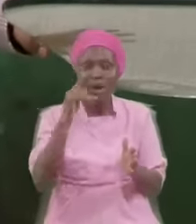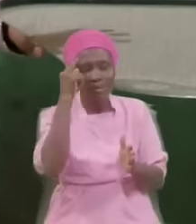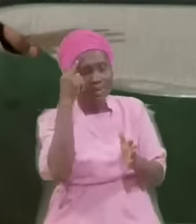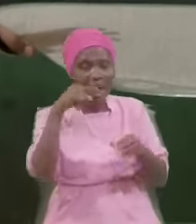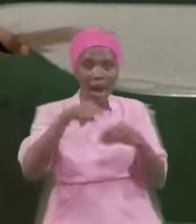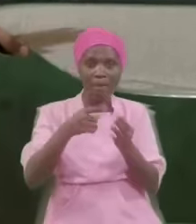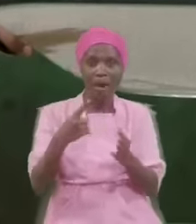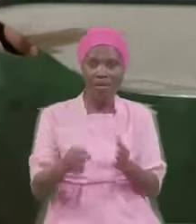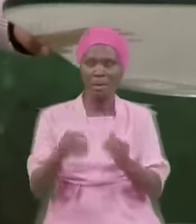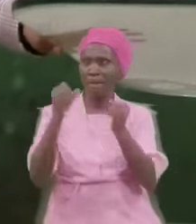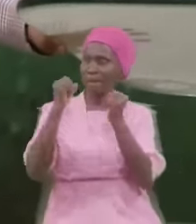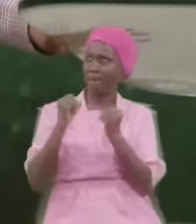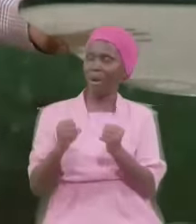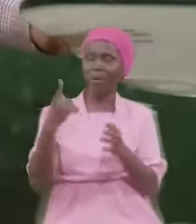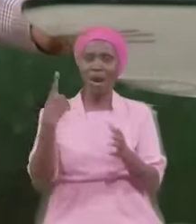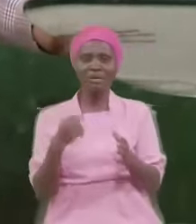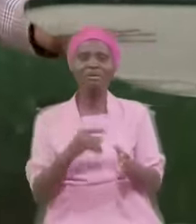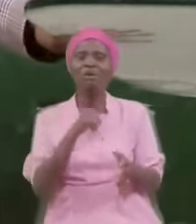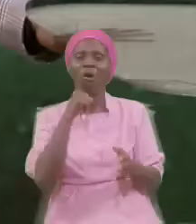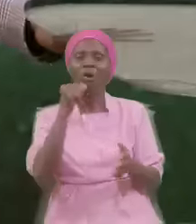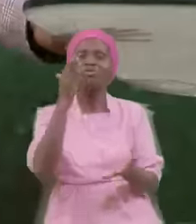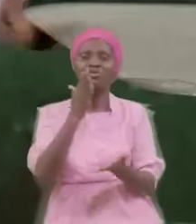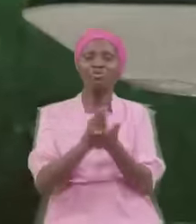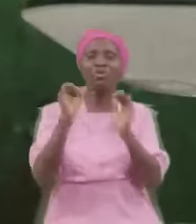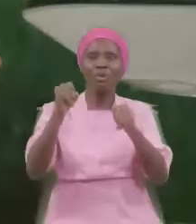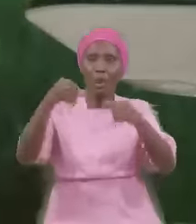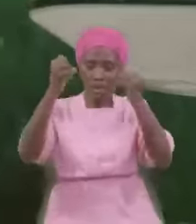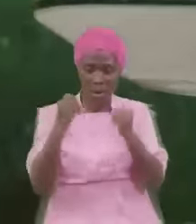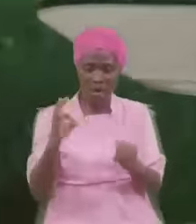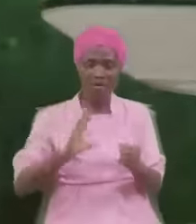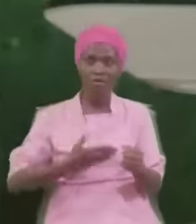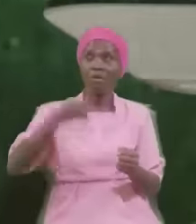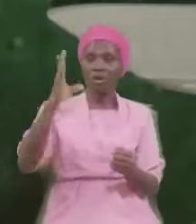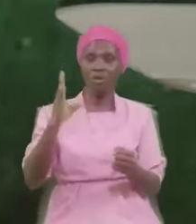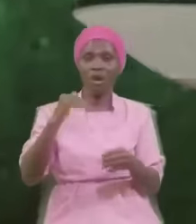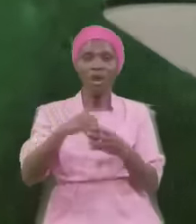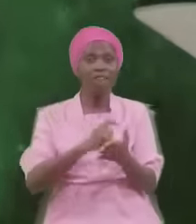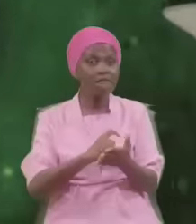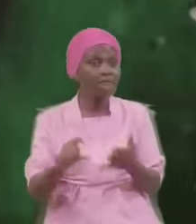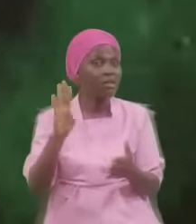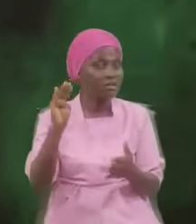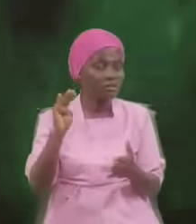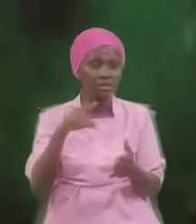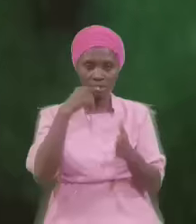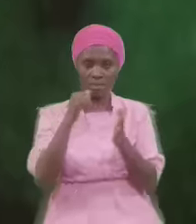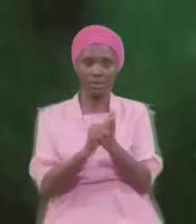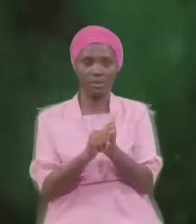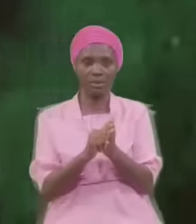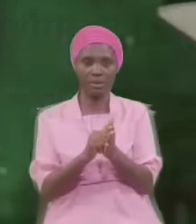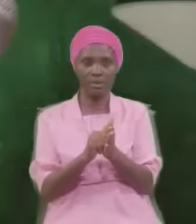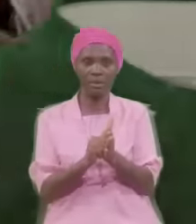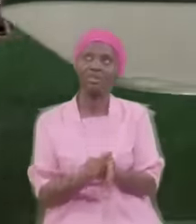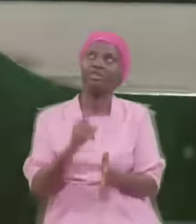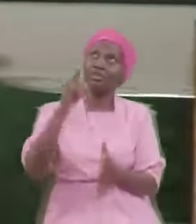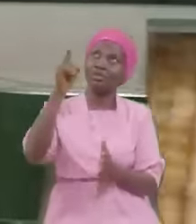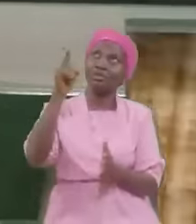the power, irresistible power of our God. It says in verse 14, verse 14 says, "Thou